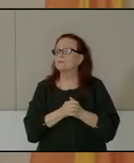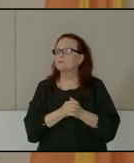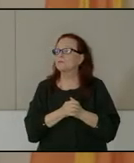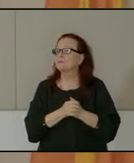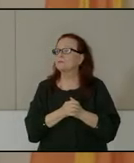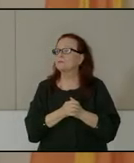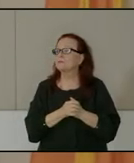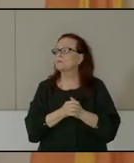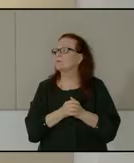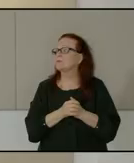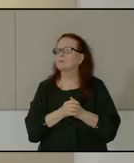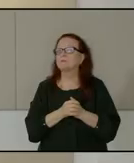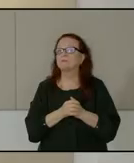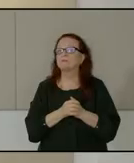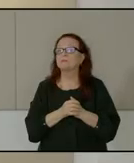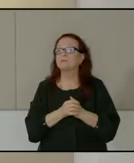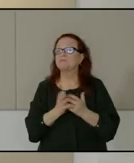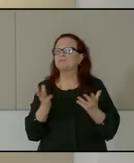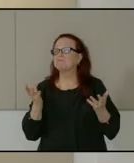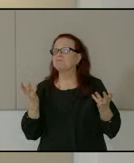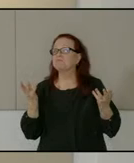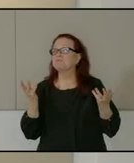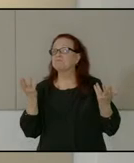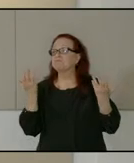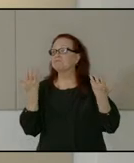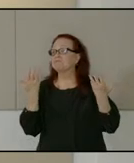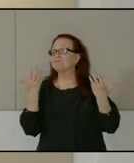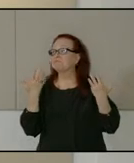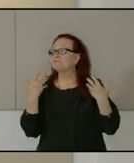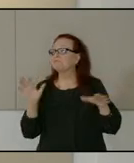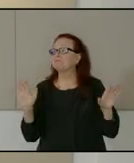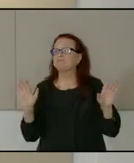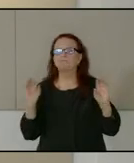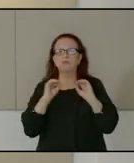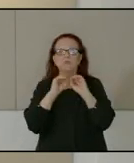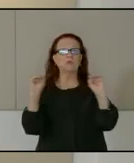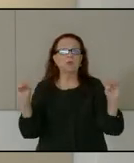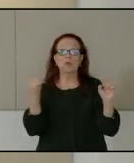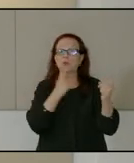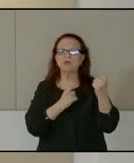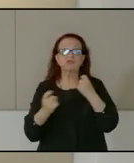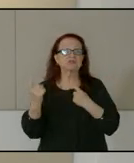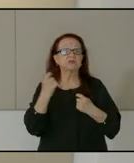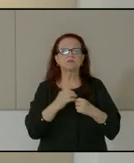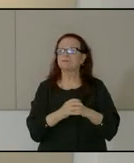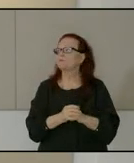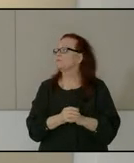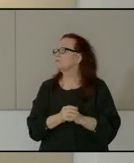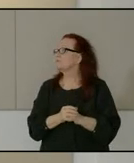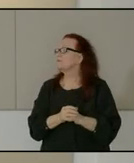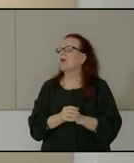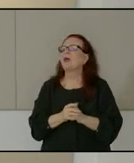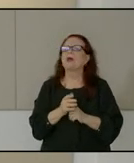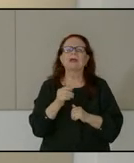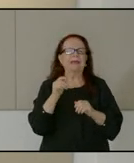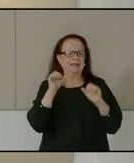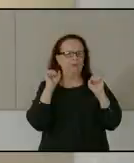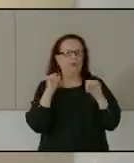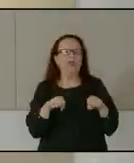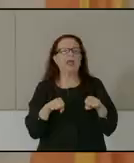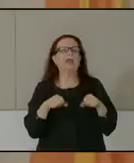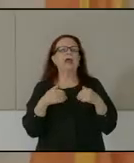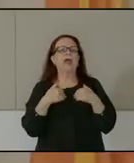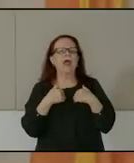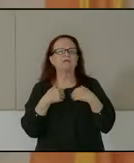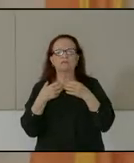Supervisor? I think we're done as far as questions are concerned. Please feel free to ask any of us